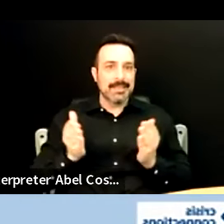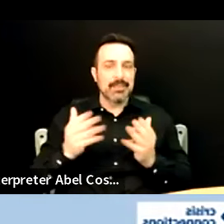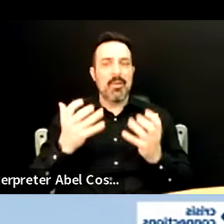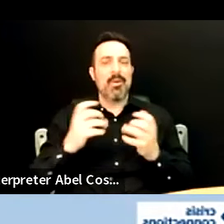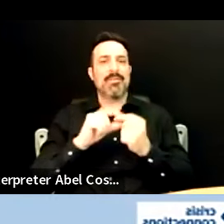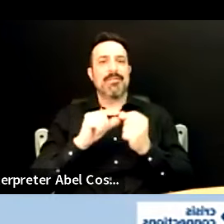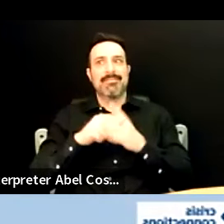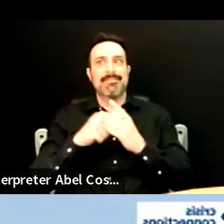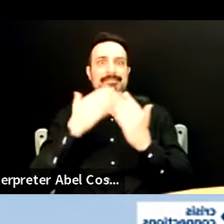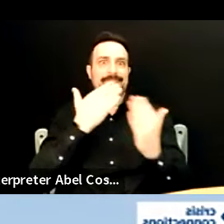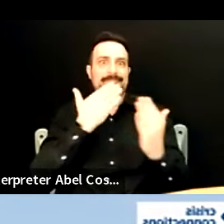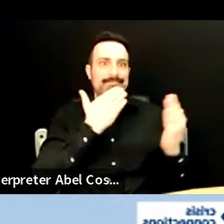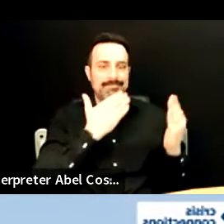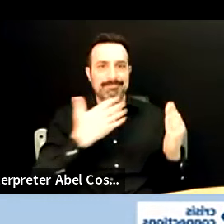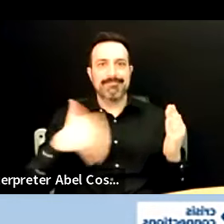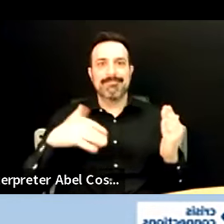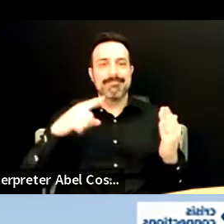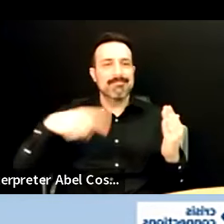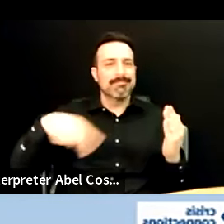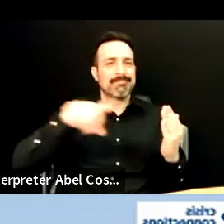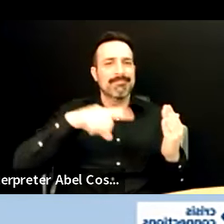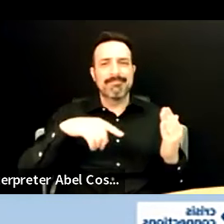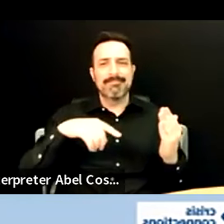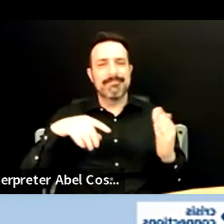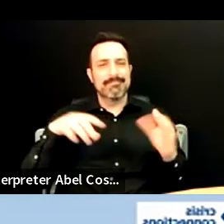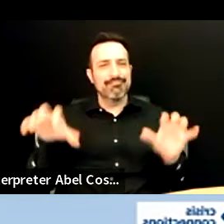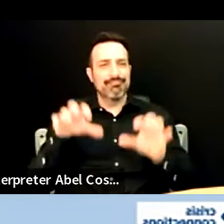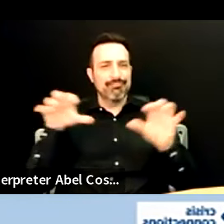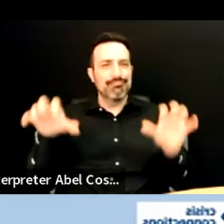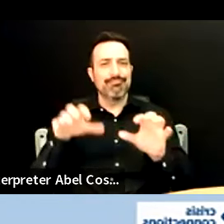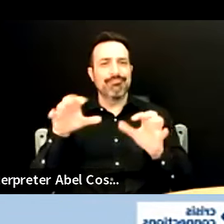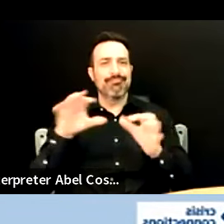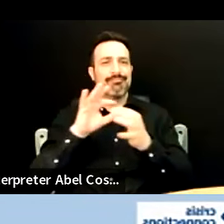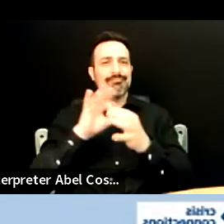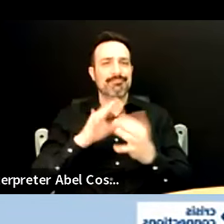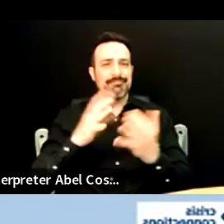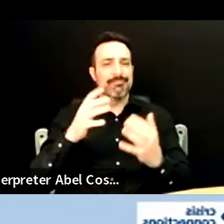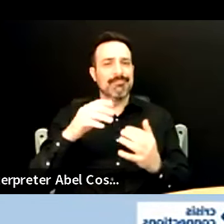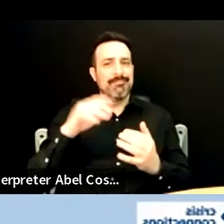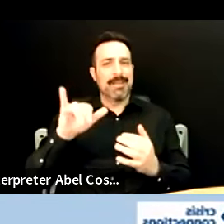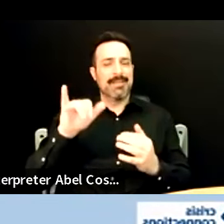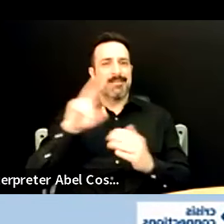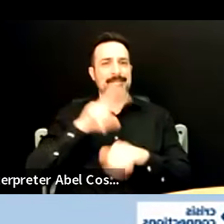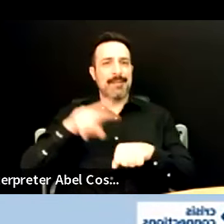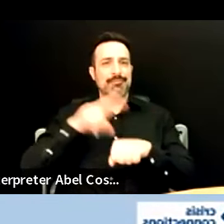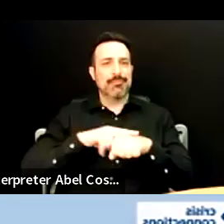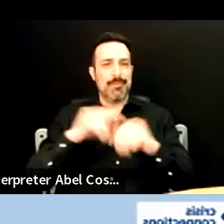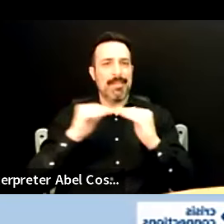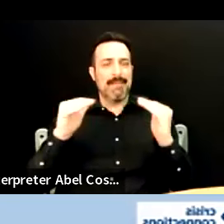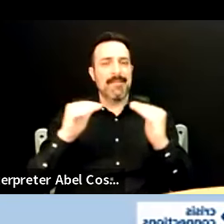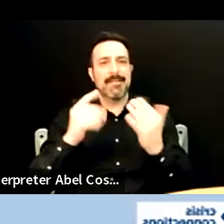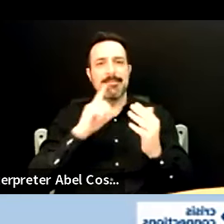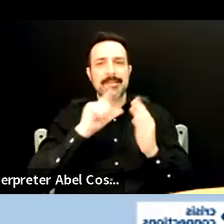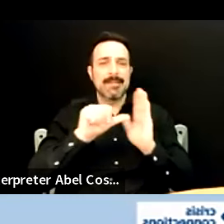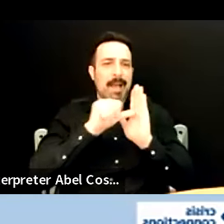start by thanking them. You really have done so much around 988 at the national level, and you highlight best practices, and